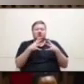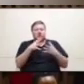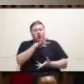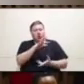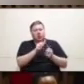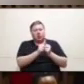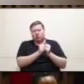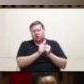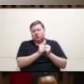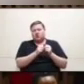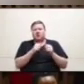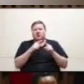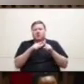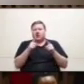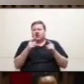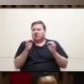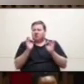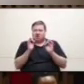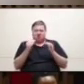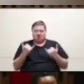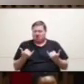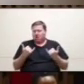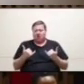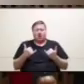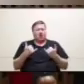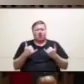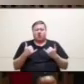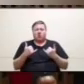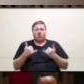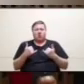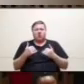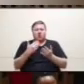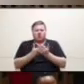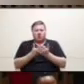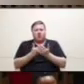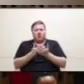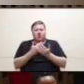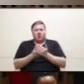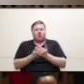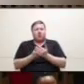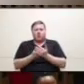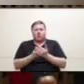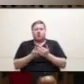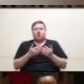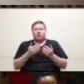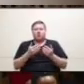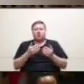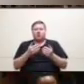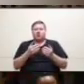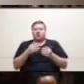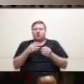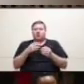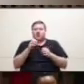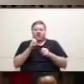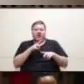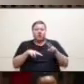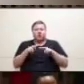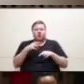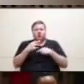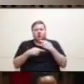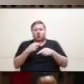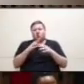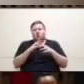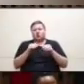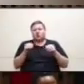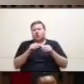nothing at the moment that stops us from implementing the evaluation role. And in the event there are issues that